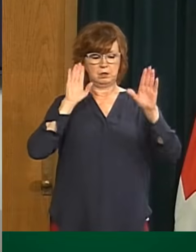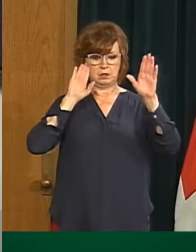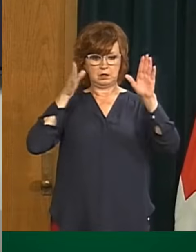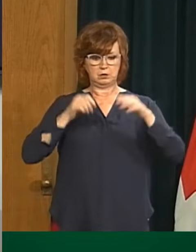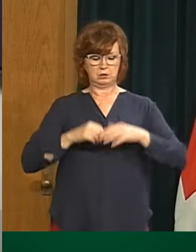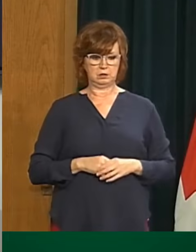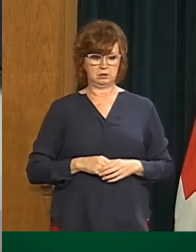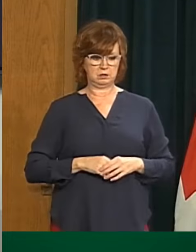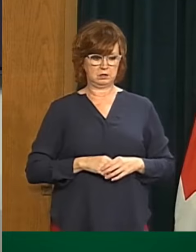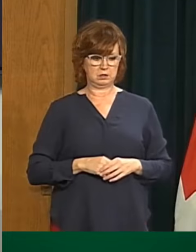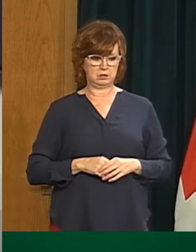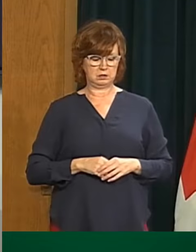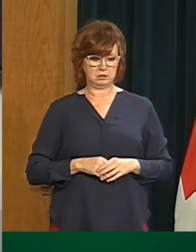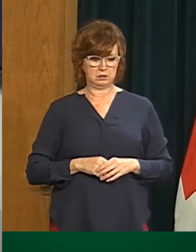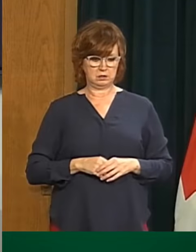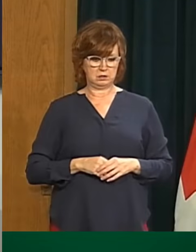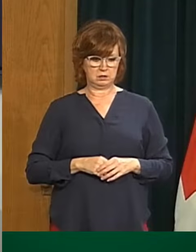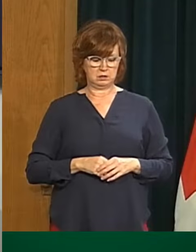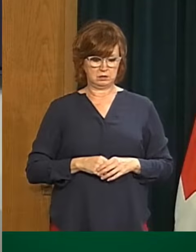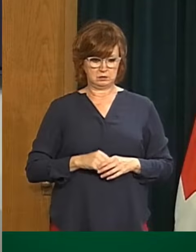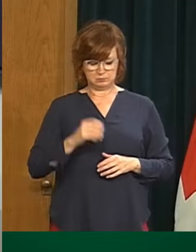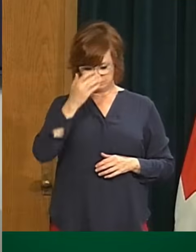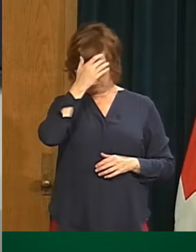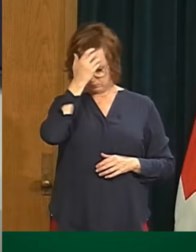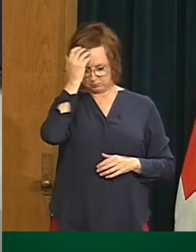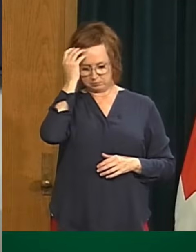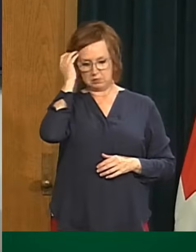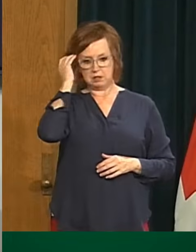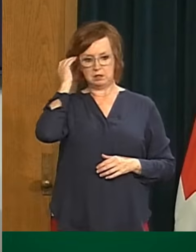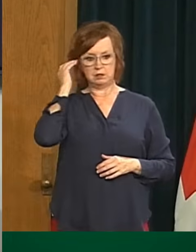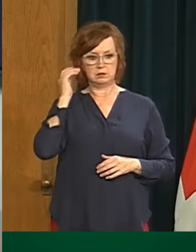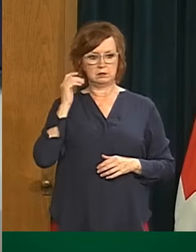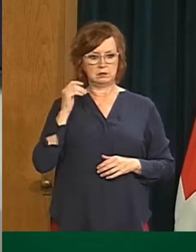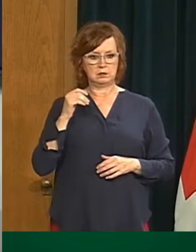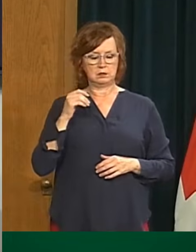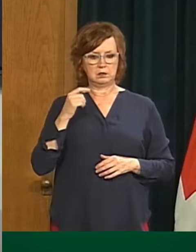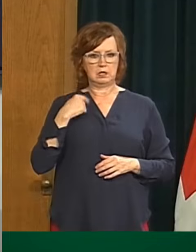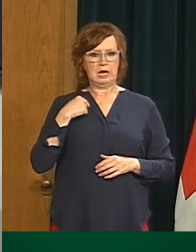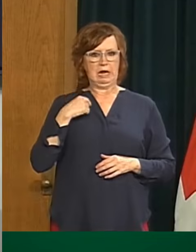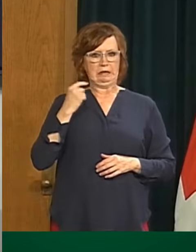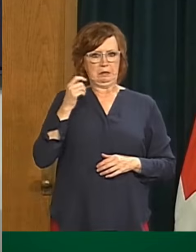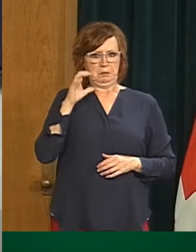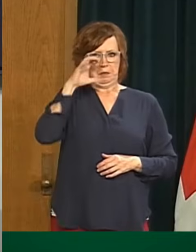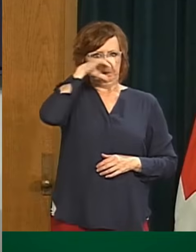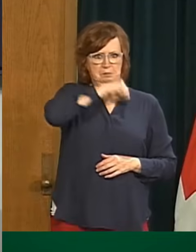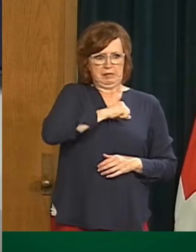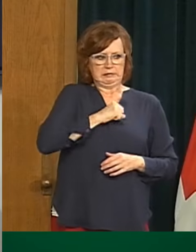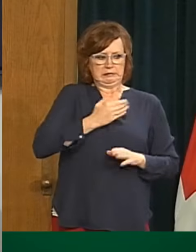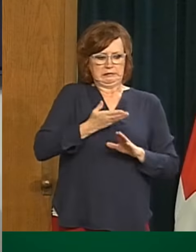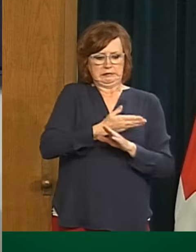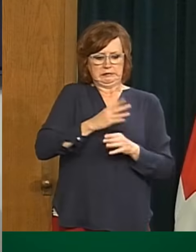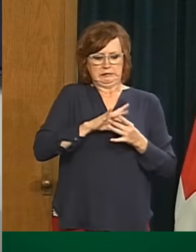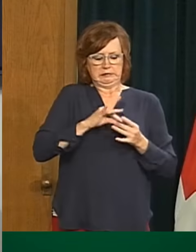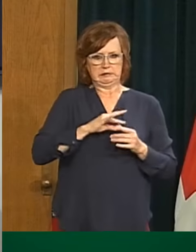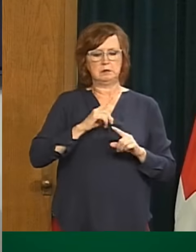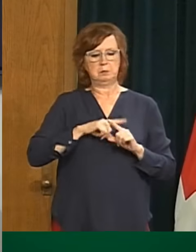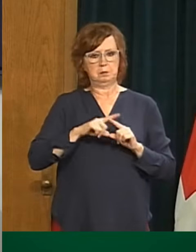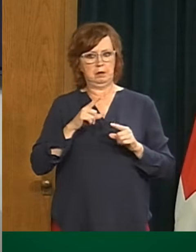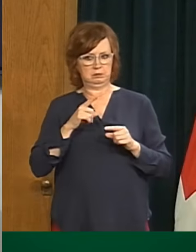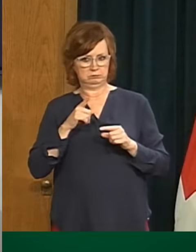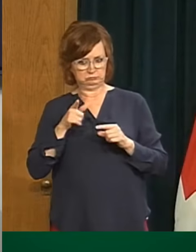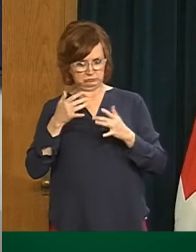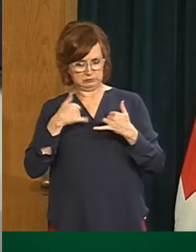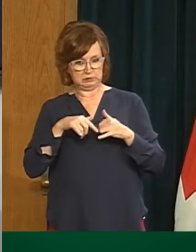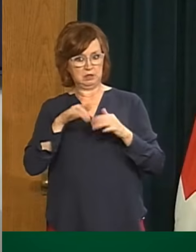Because I assume it would have been kind of the headline, I would assume the reopen plan is going to continue. I guess, how do you justify continuing with that when